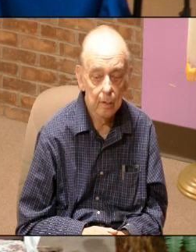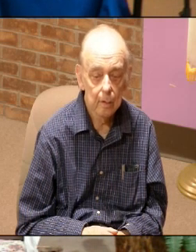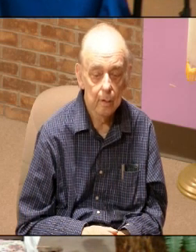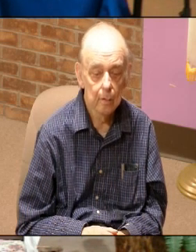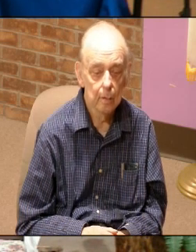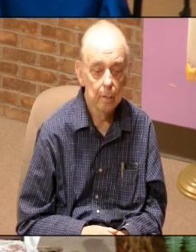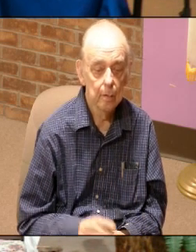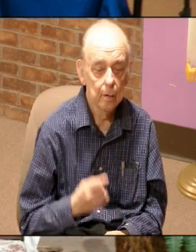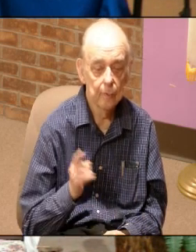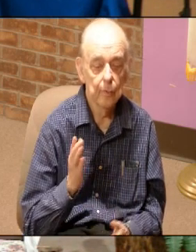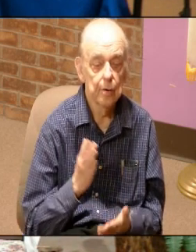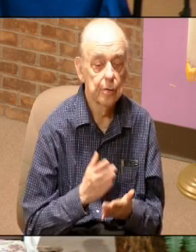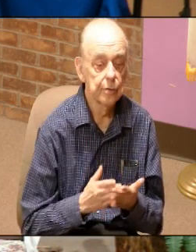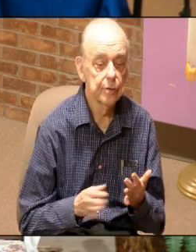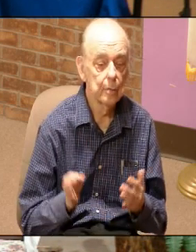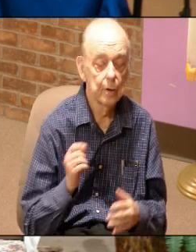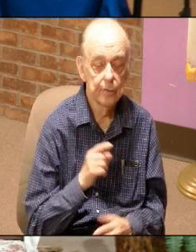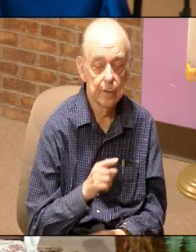for some of you